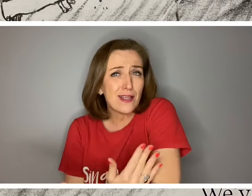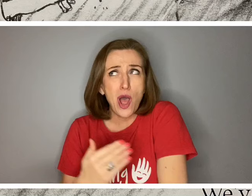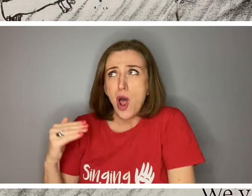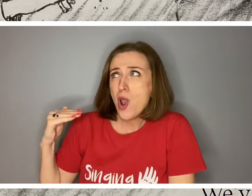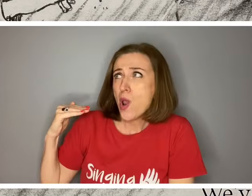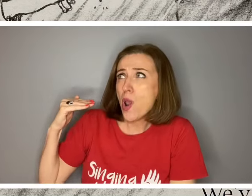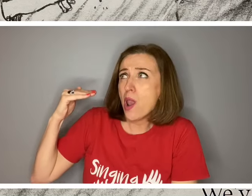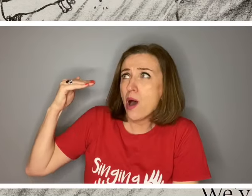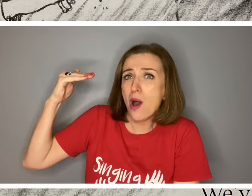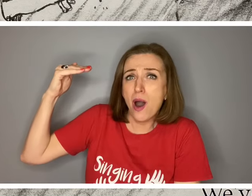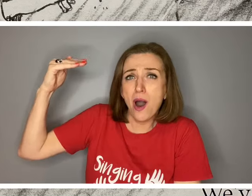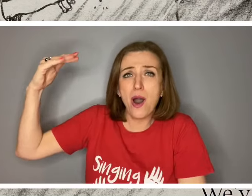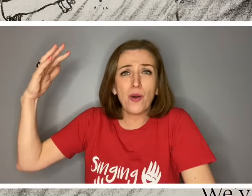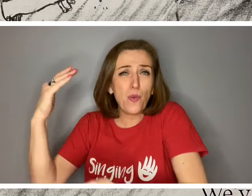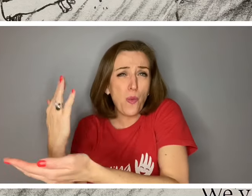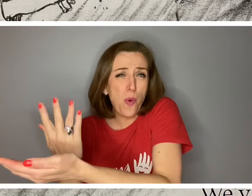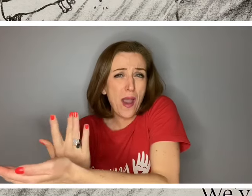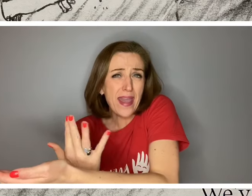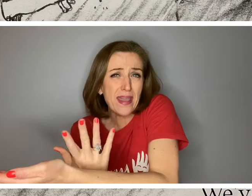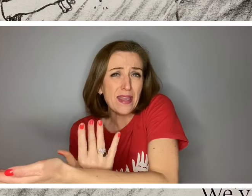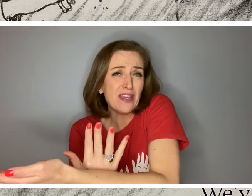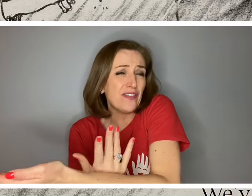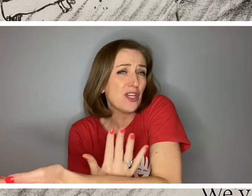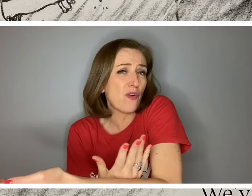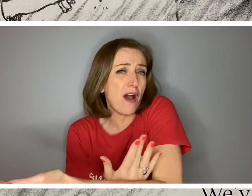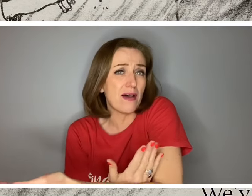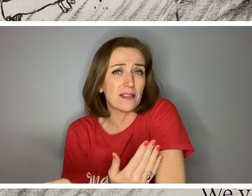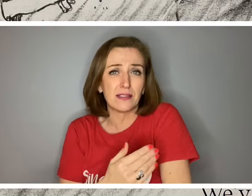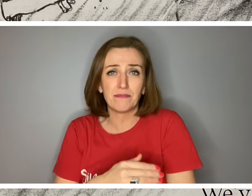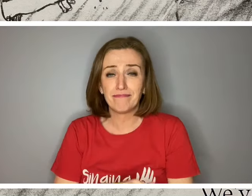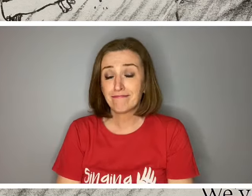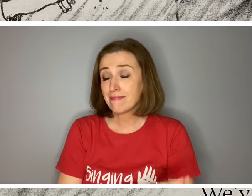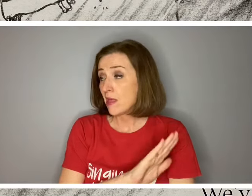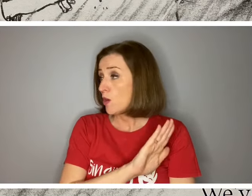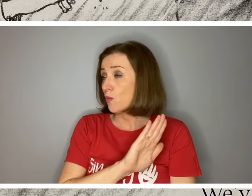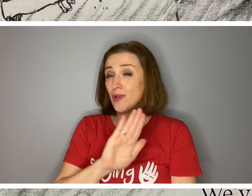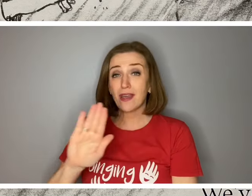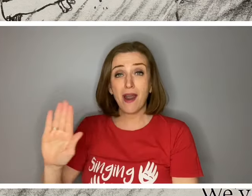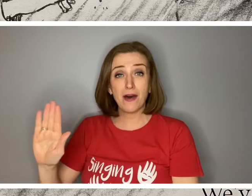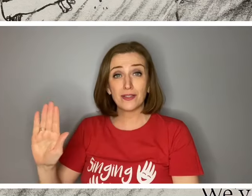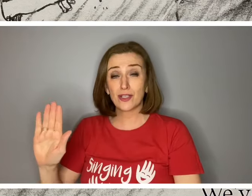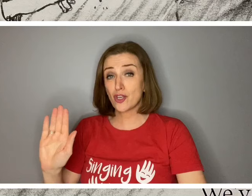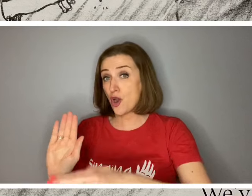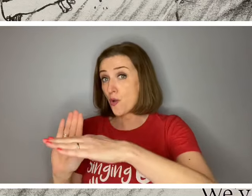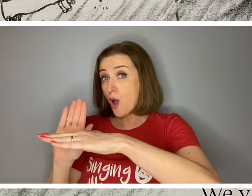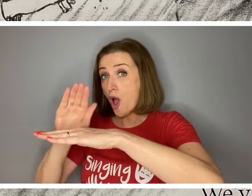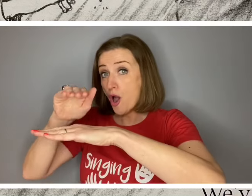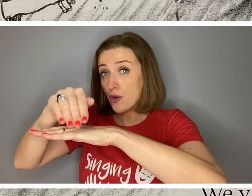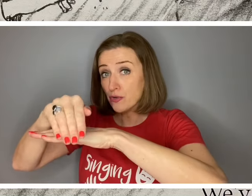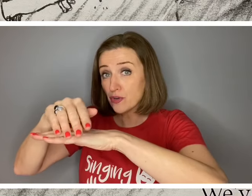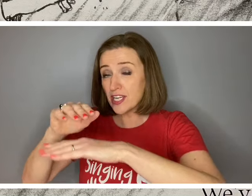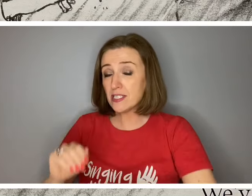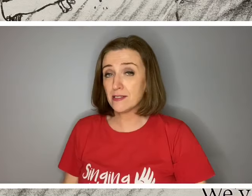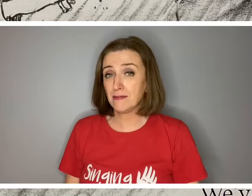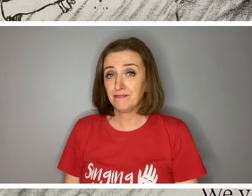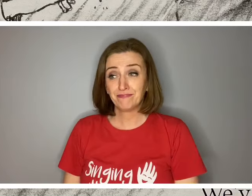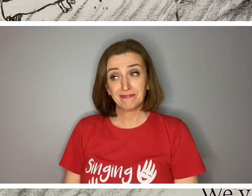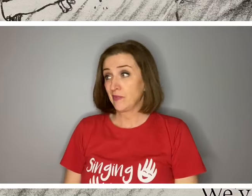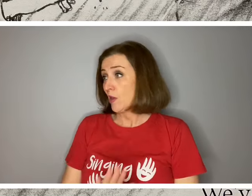grass, long wavy grass. We can't go over